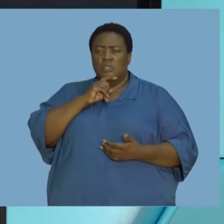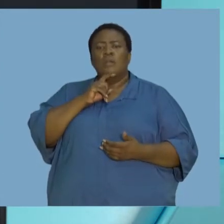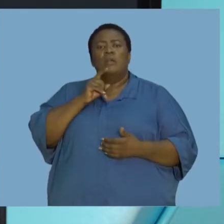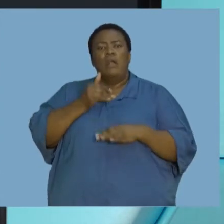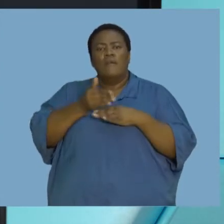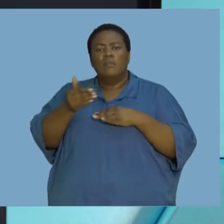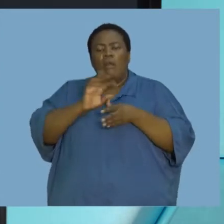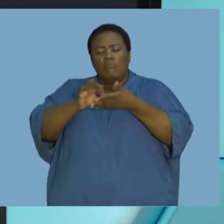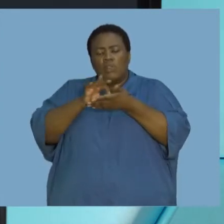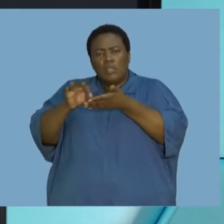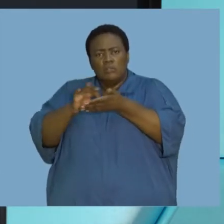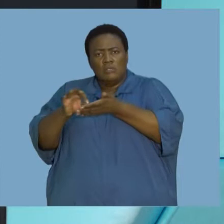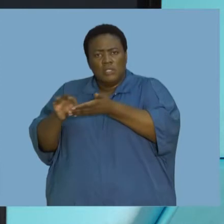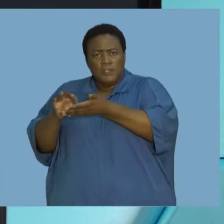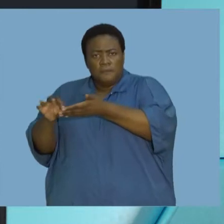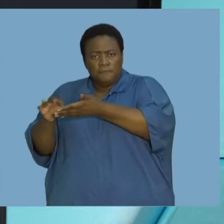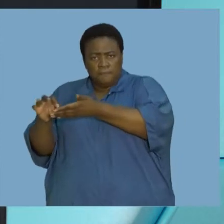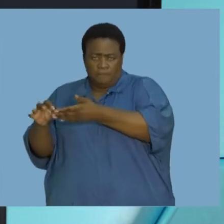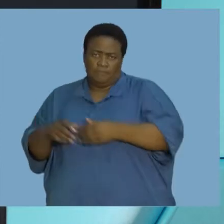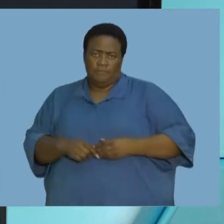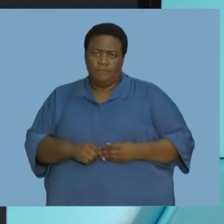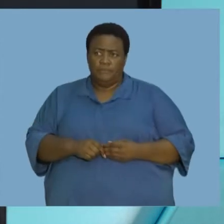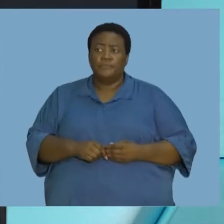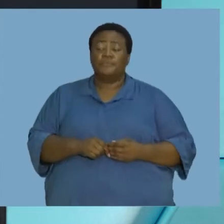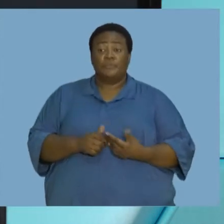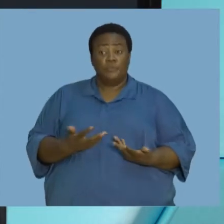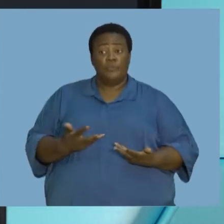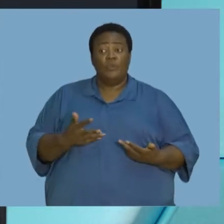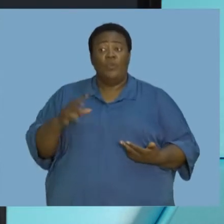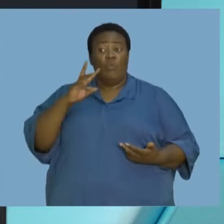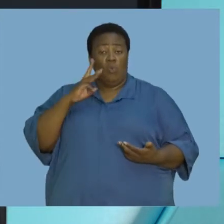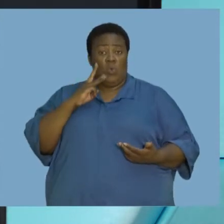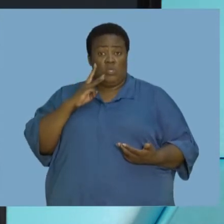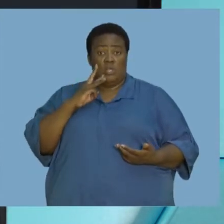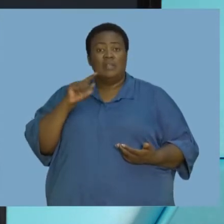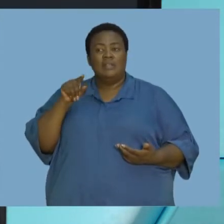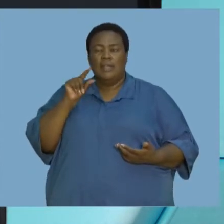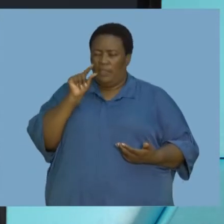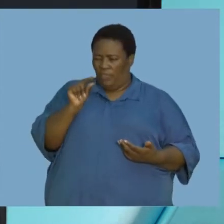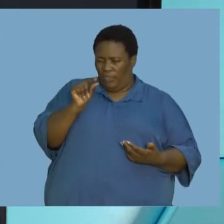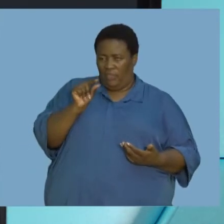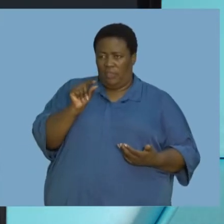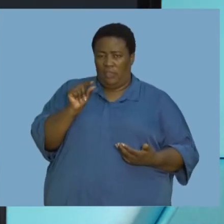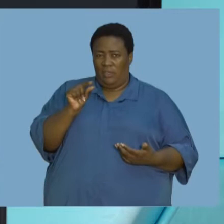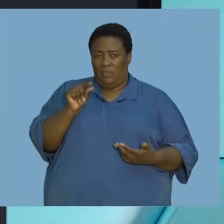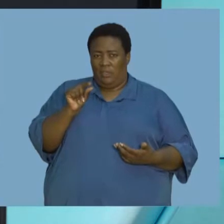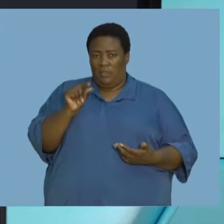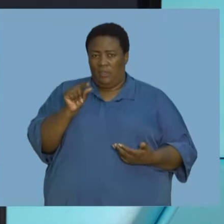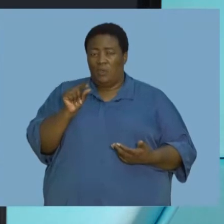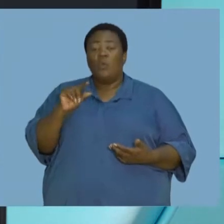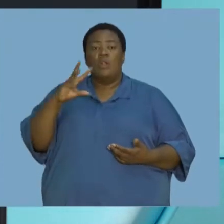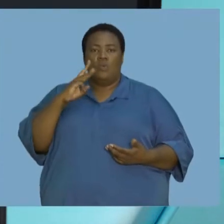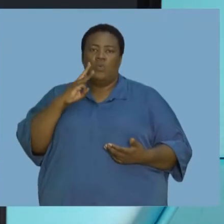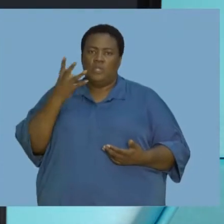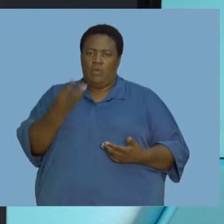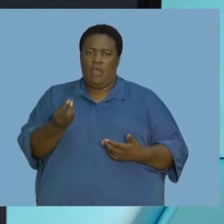through a process of purification and distilling. So that water is a significantly small percent in terms of